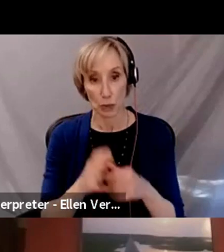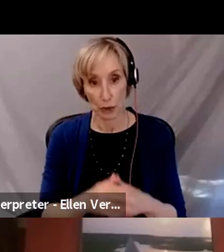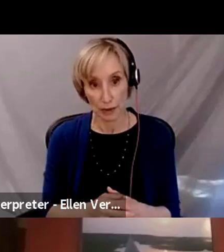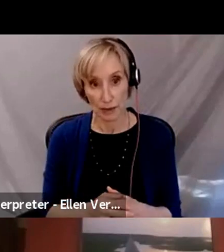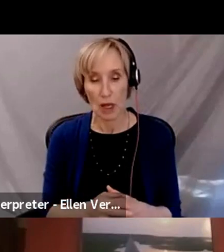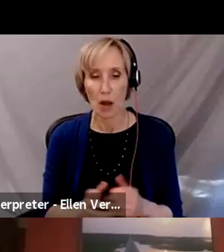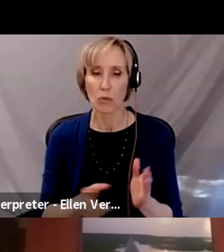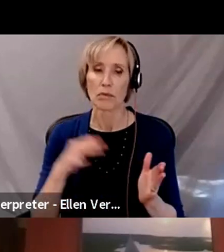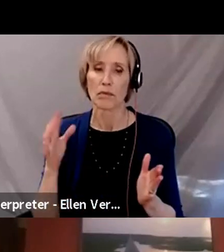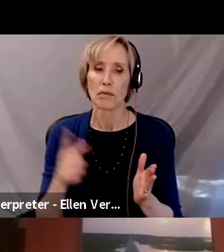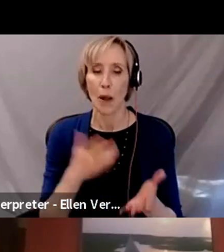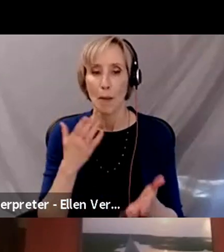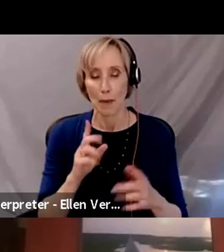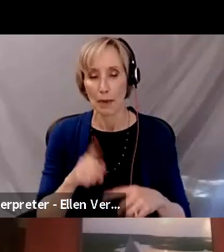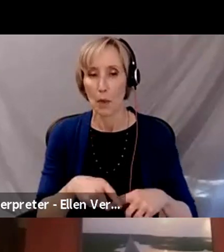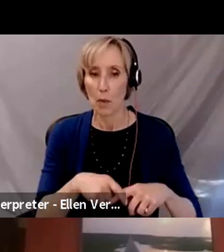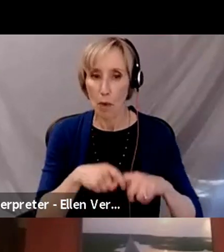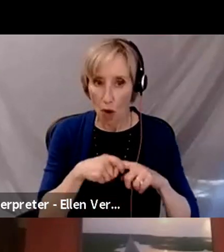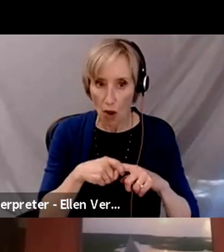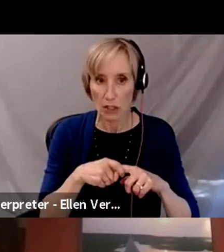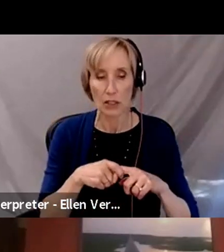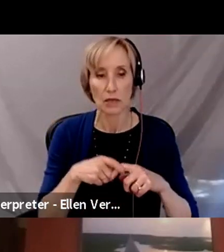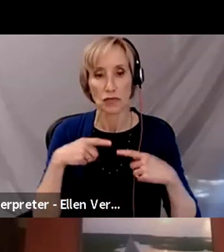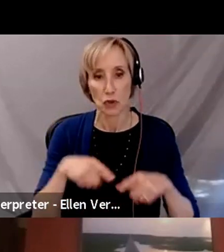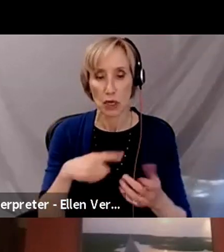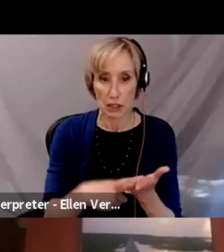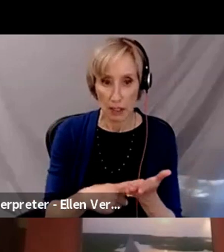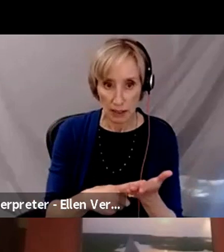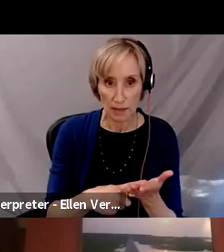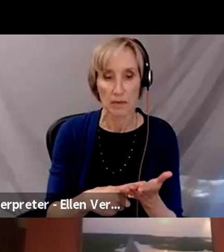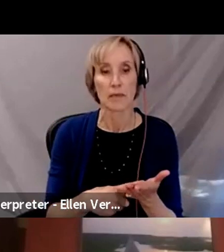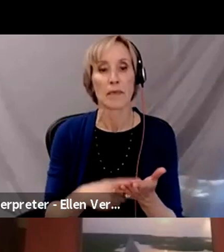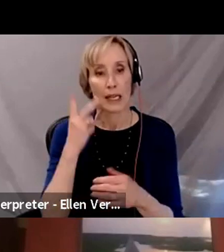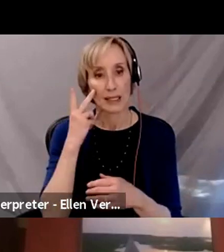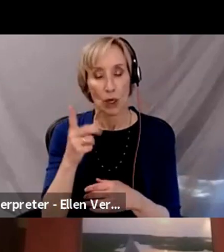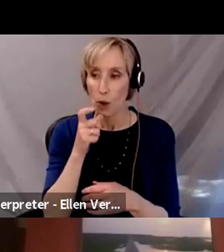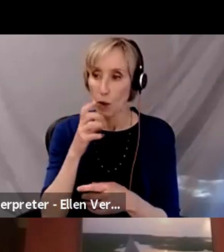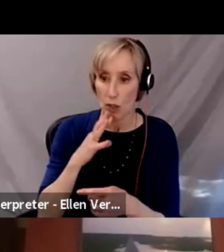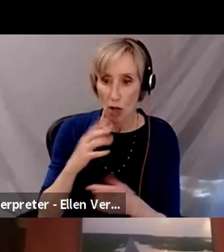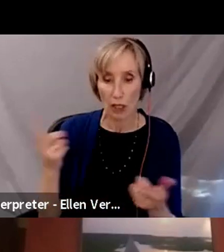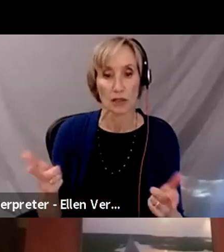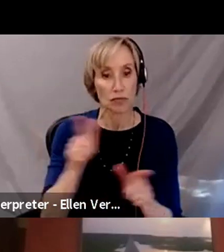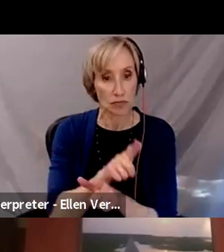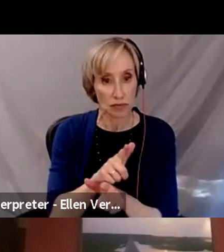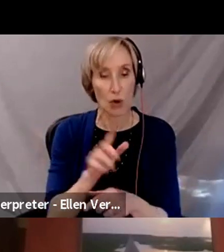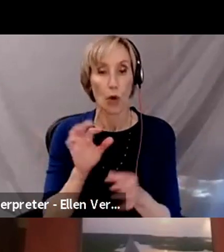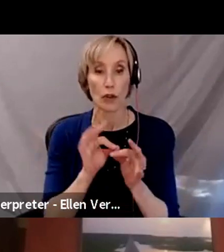take pauses at different points during the discussion today to allow the interpreters to switch places or catch